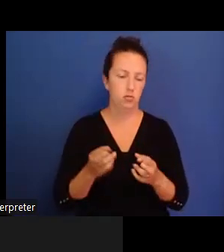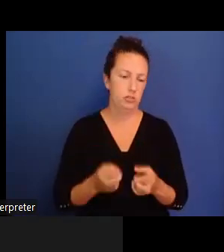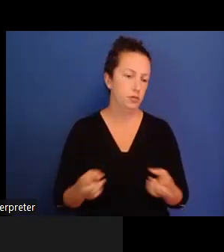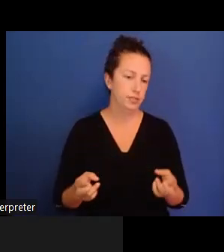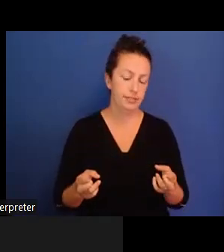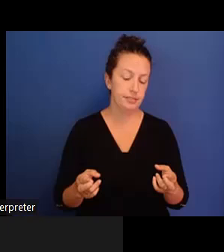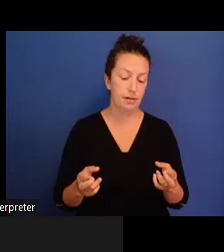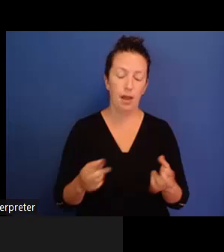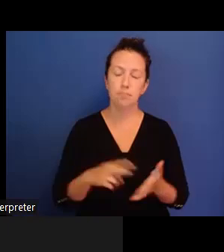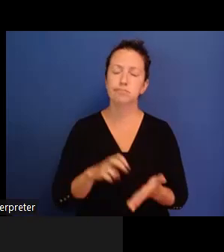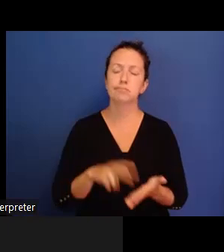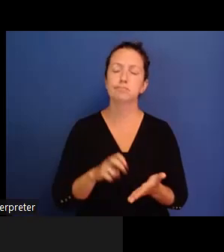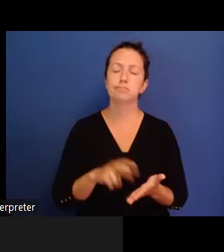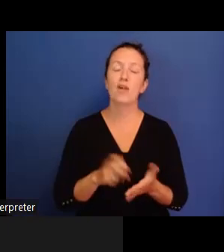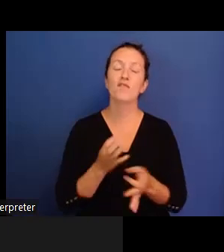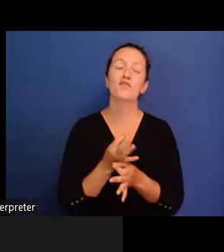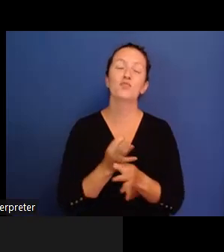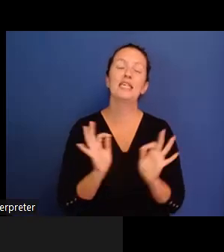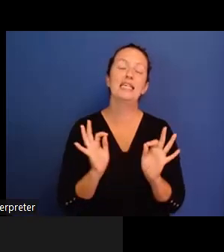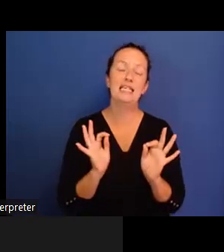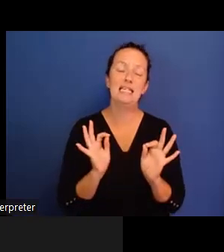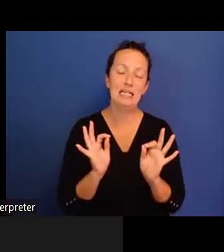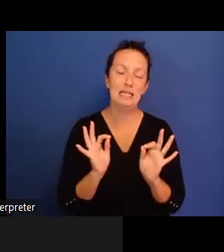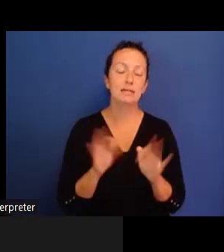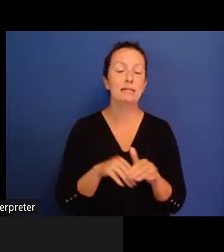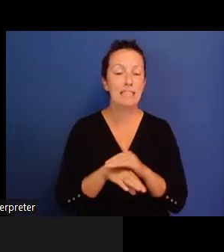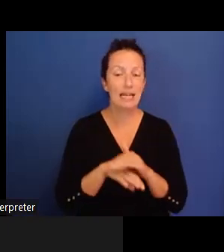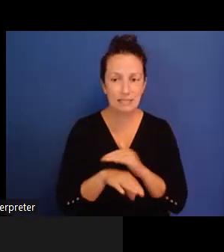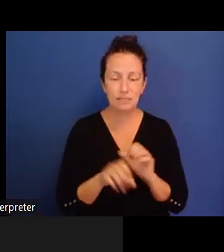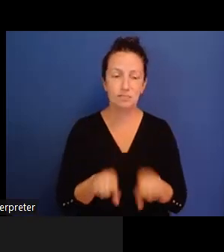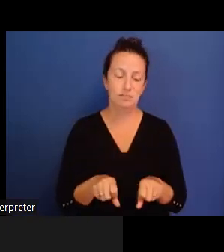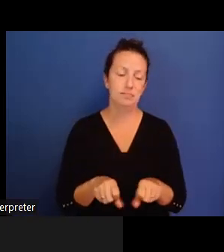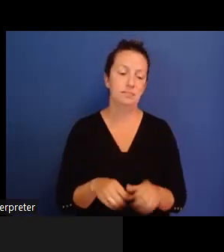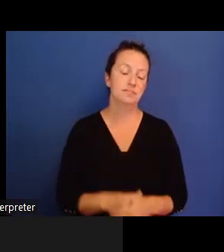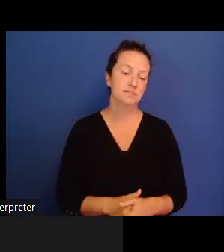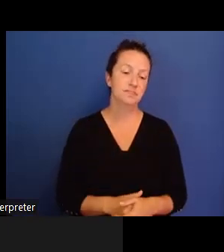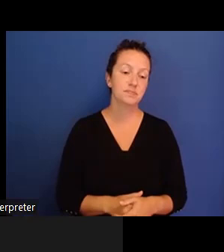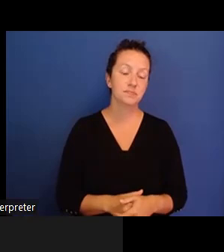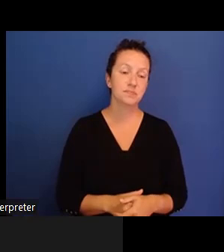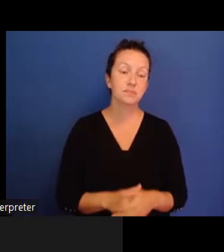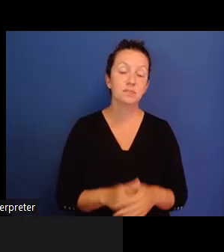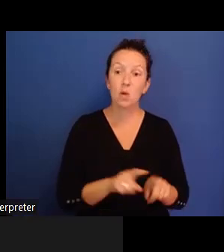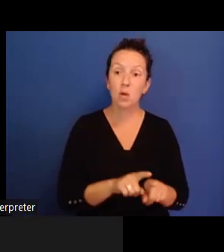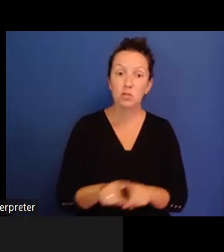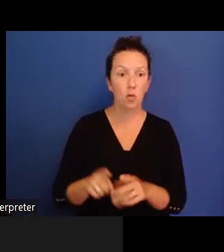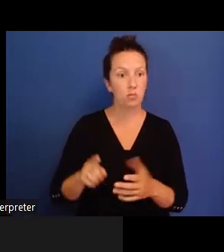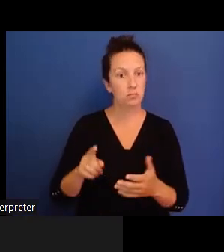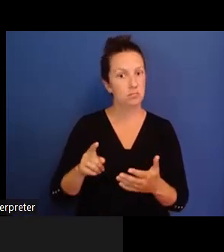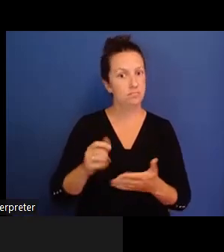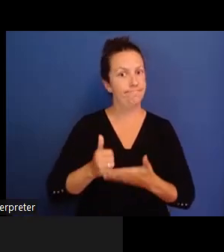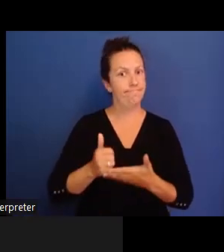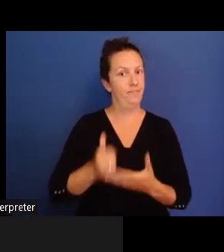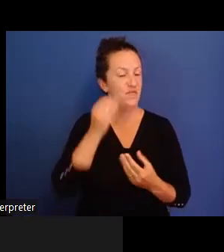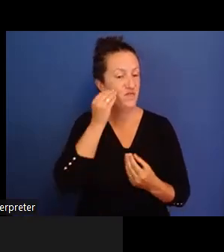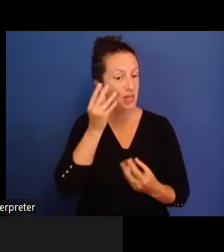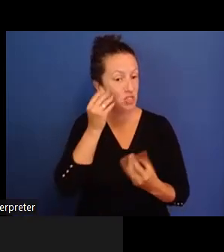it's free and that it's accessible. The other piece of really useful information is